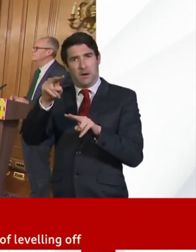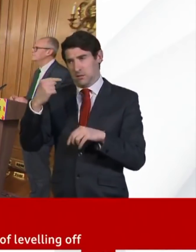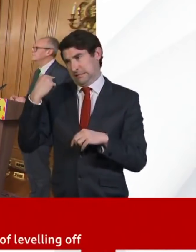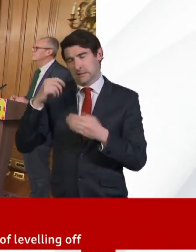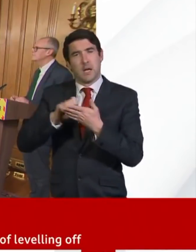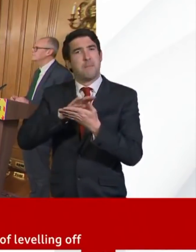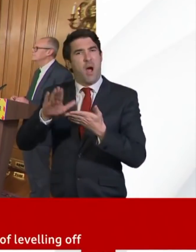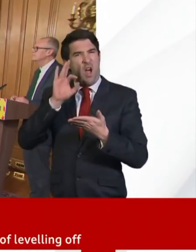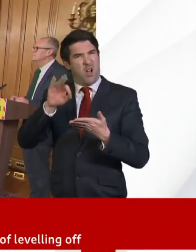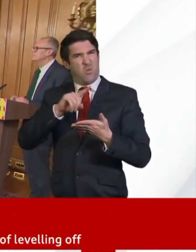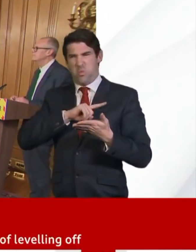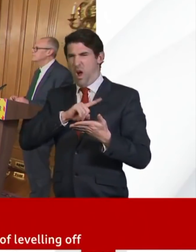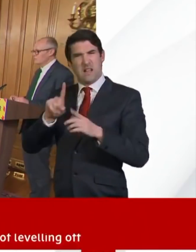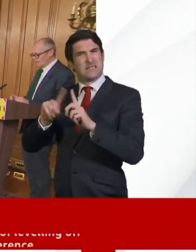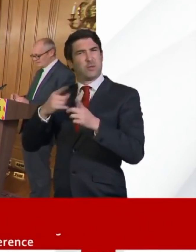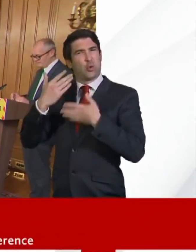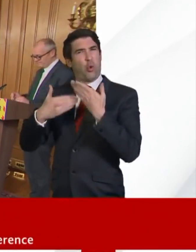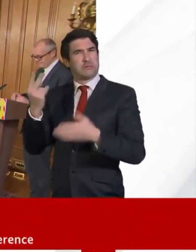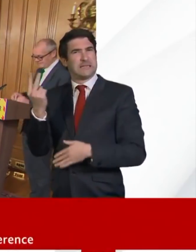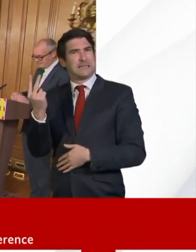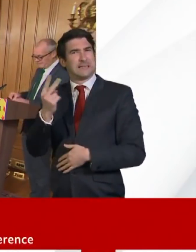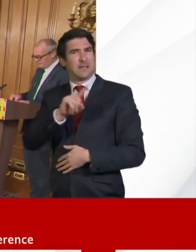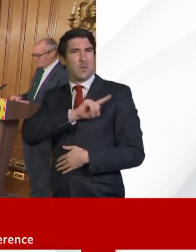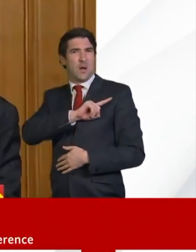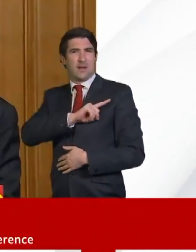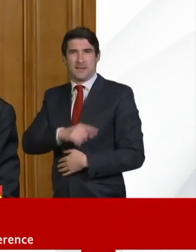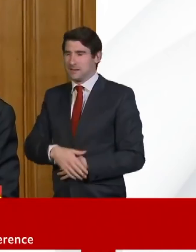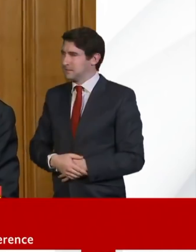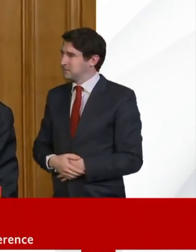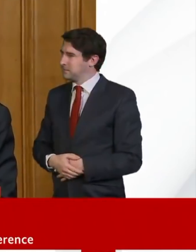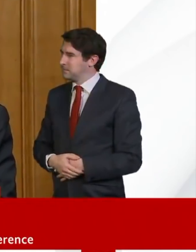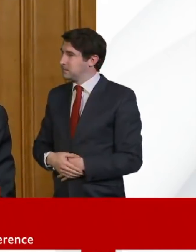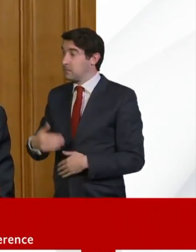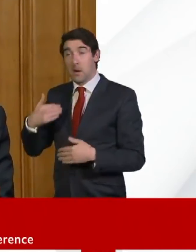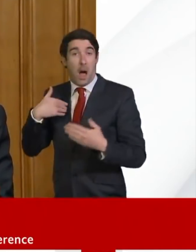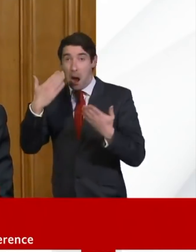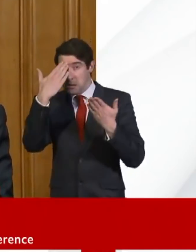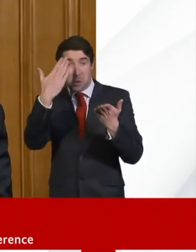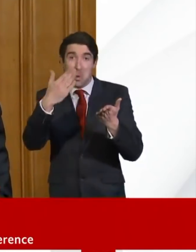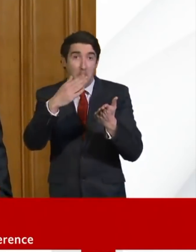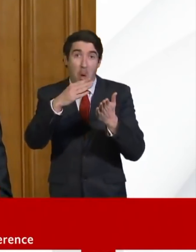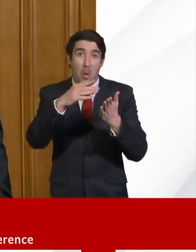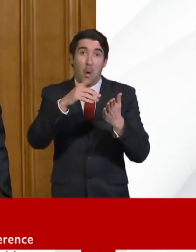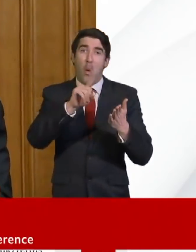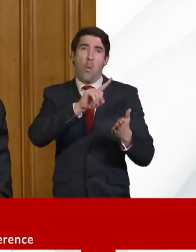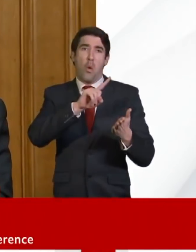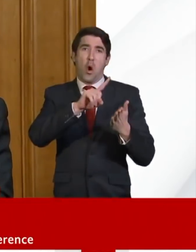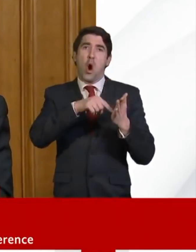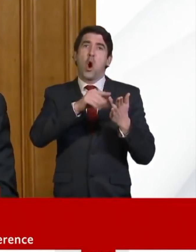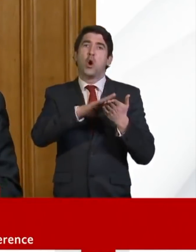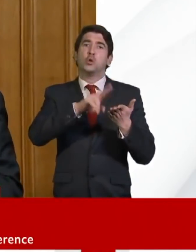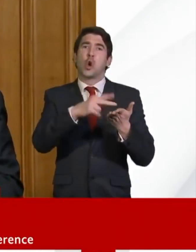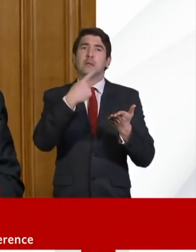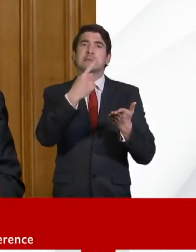just wondering why there's that discrepancy there. Well, I don't know exactly what John said to you and what he didn't say to you. I know what happened, and I've just told